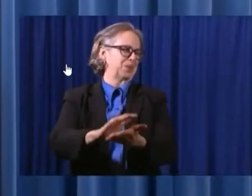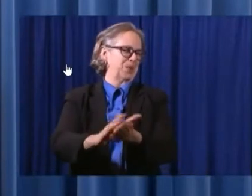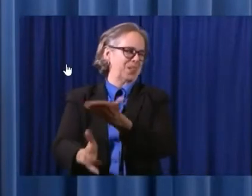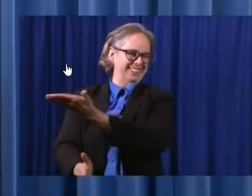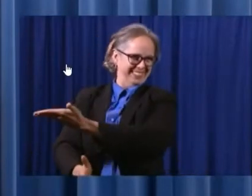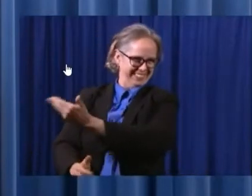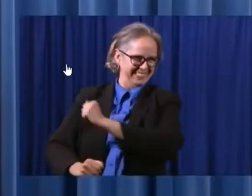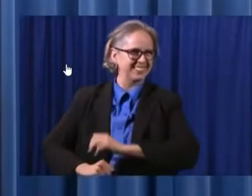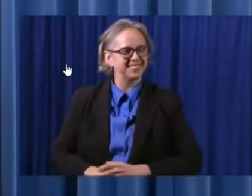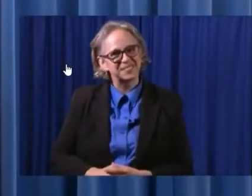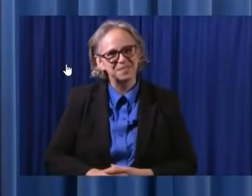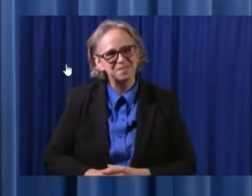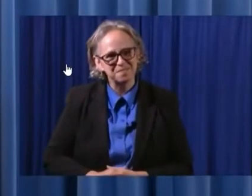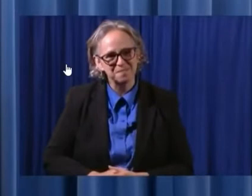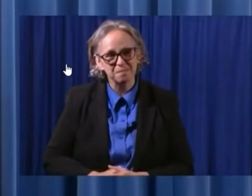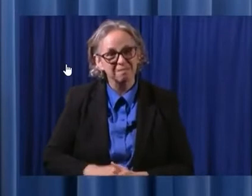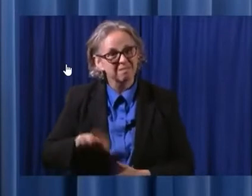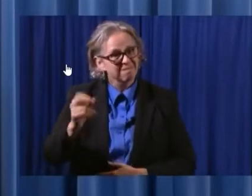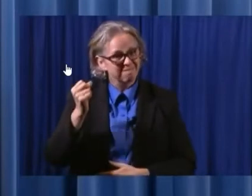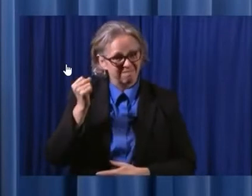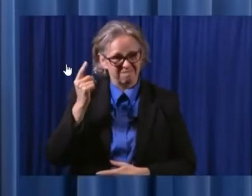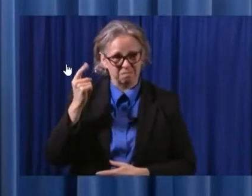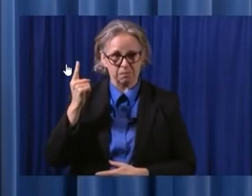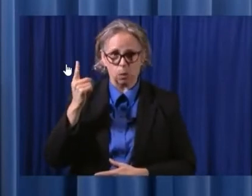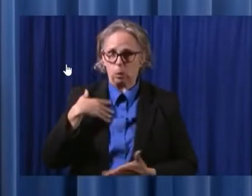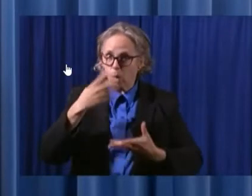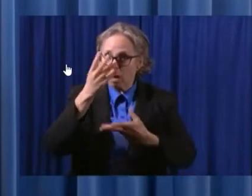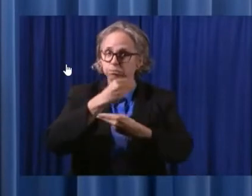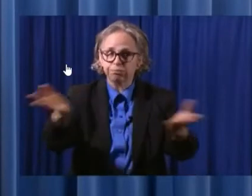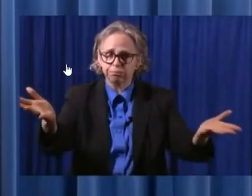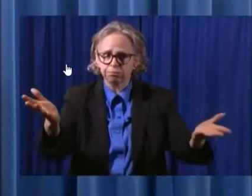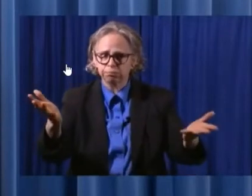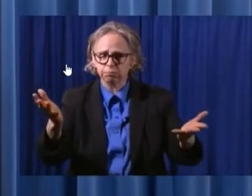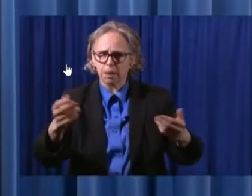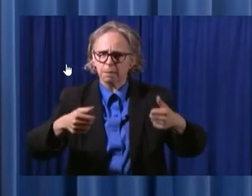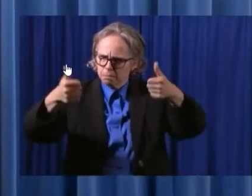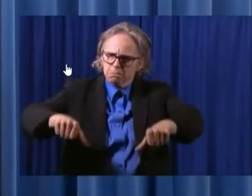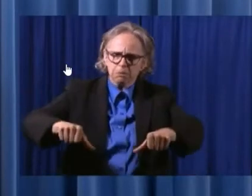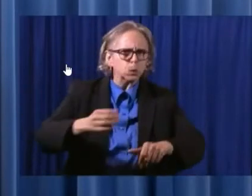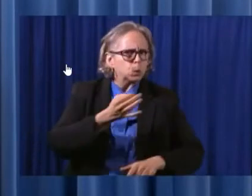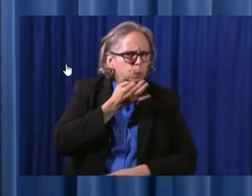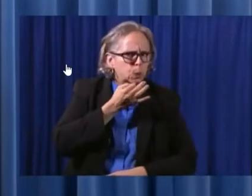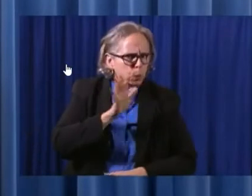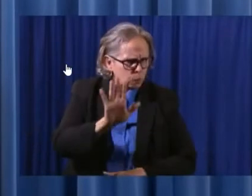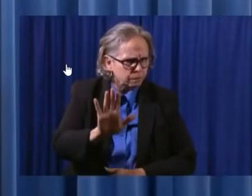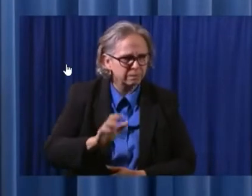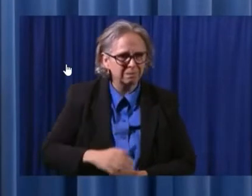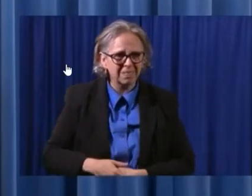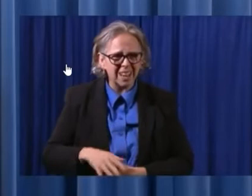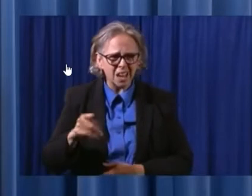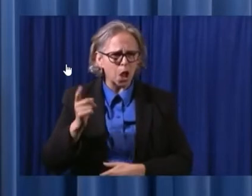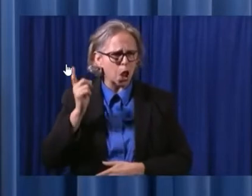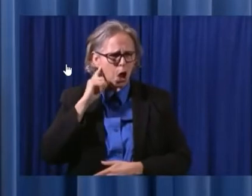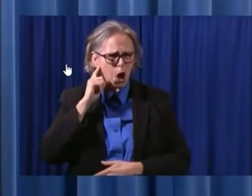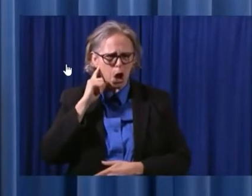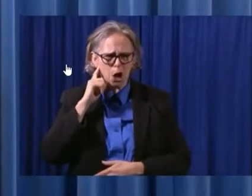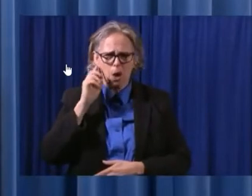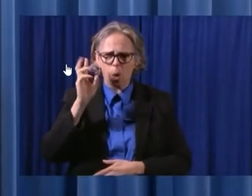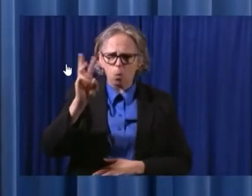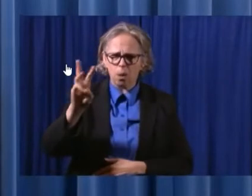This will be out shortly, although it's my understanding that our webpage has been hacked, so